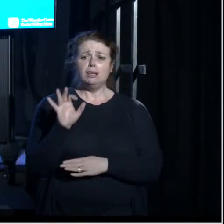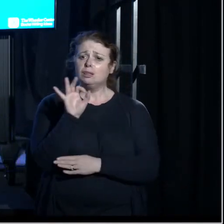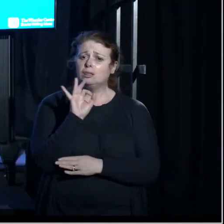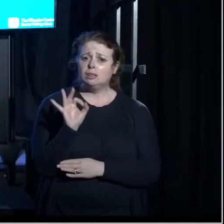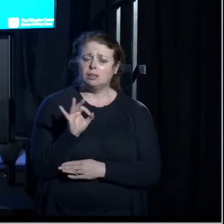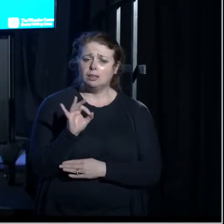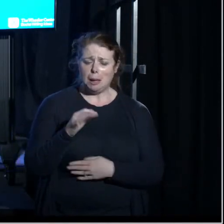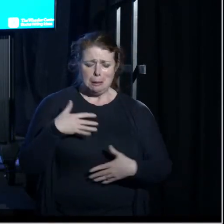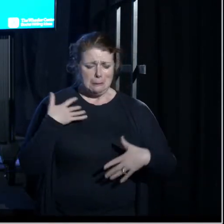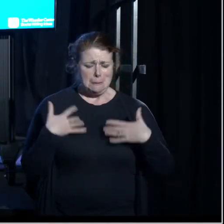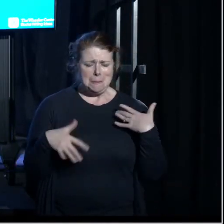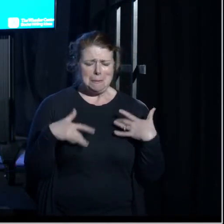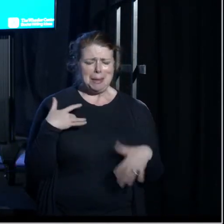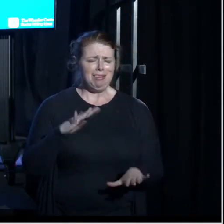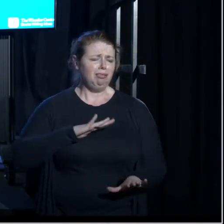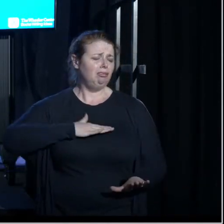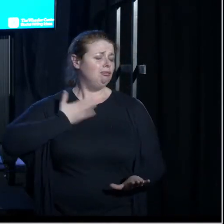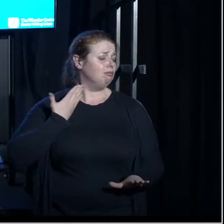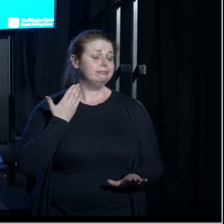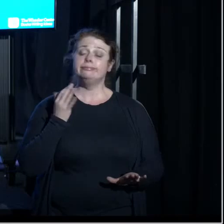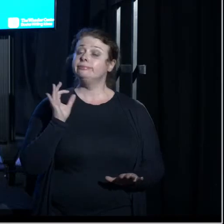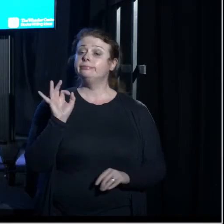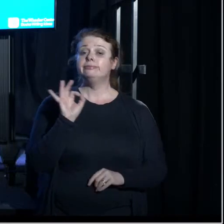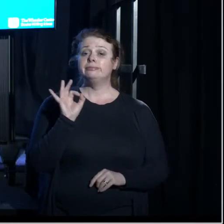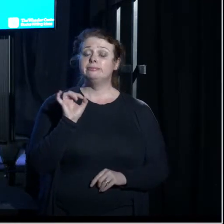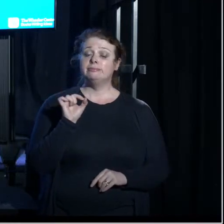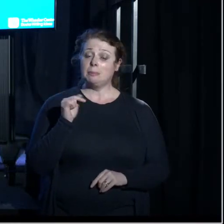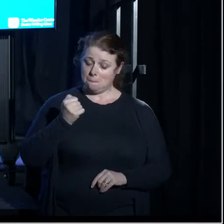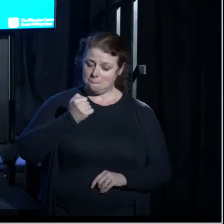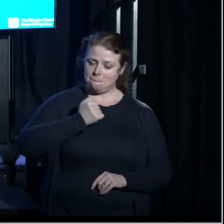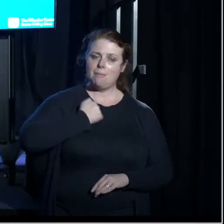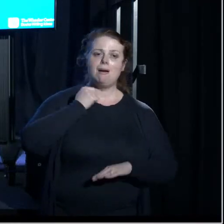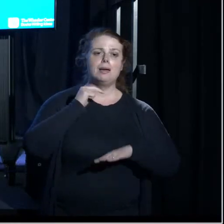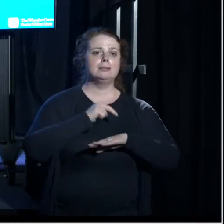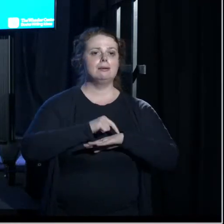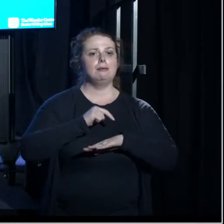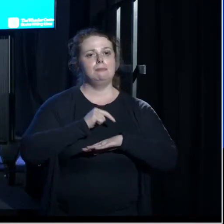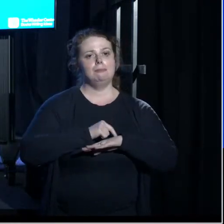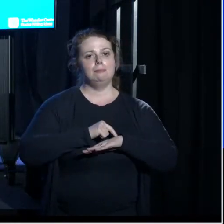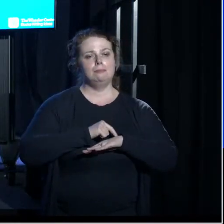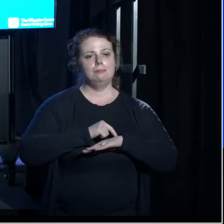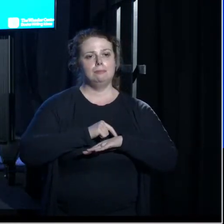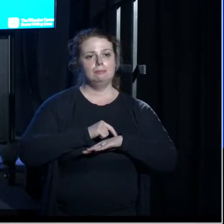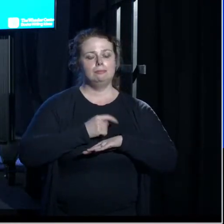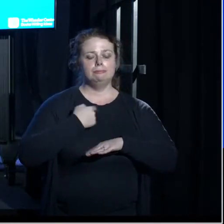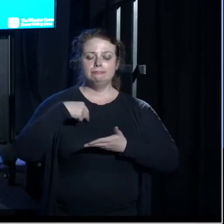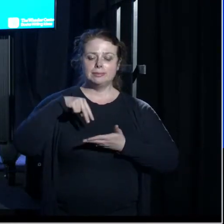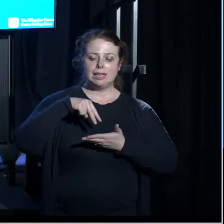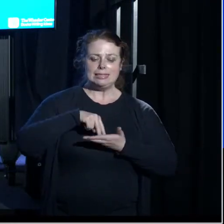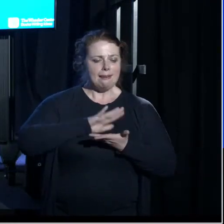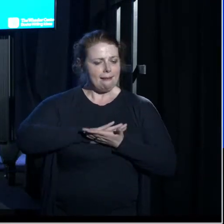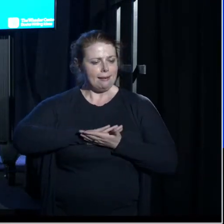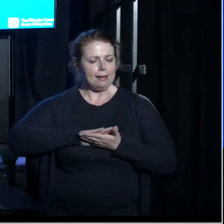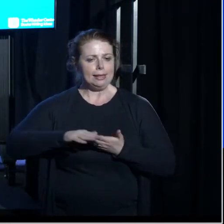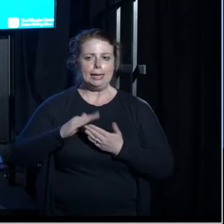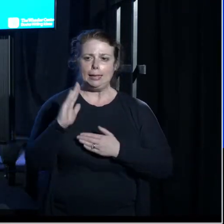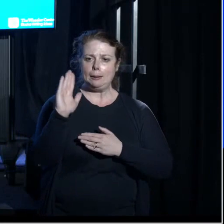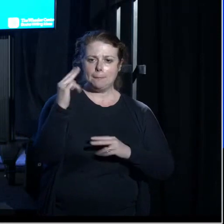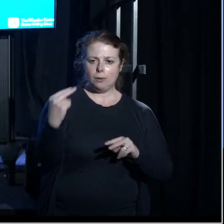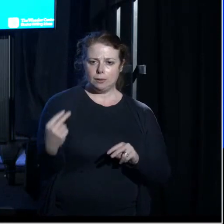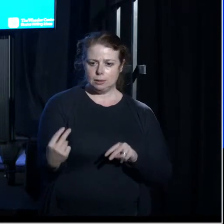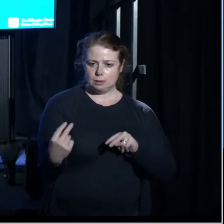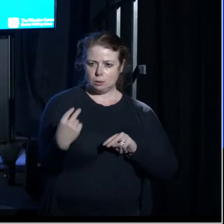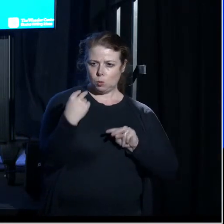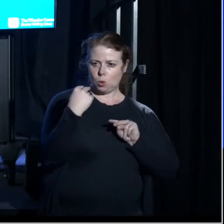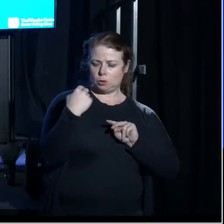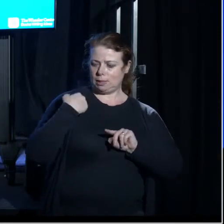pain. This is my time. I stand clean in front of mirrors that have watched me my whole life